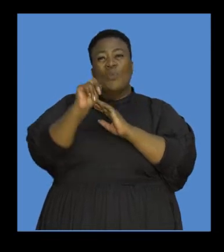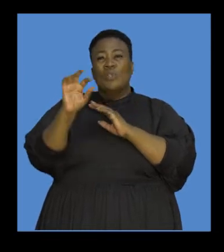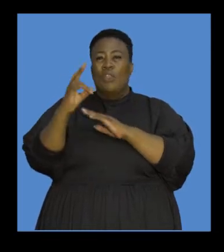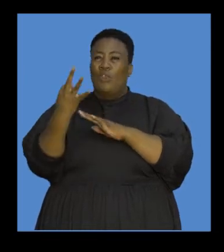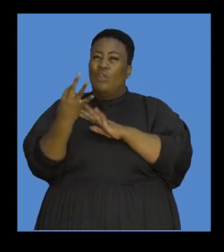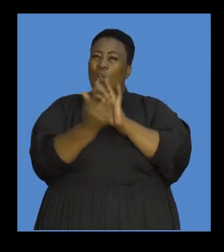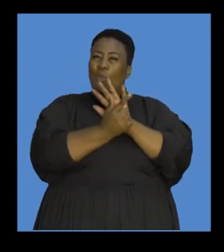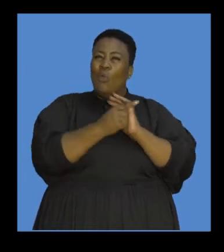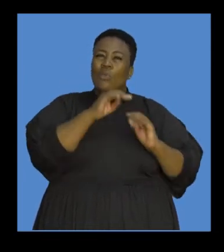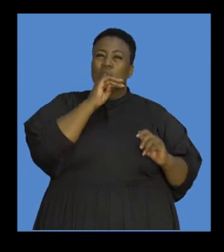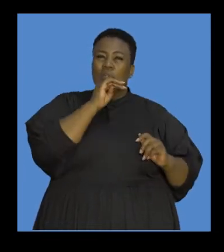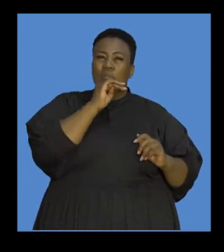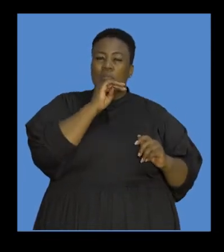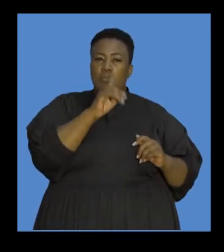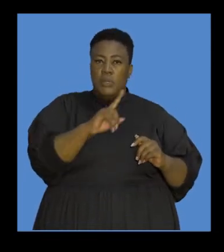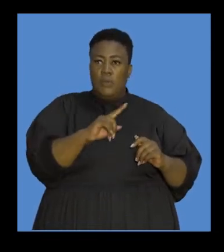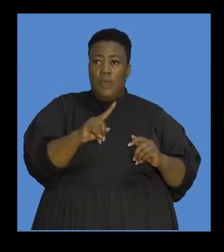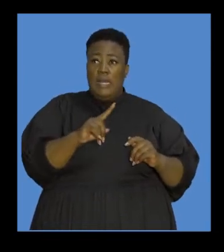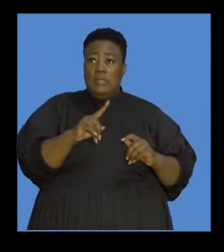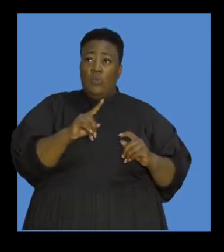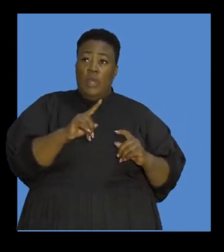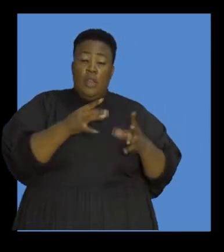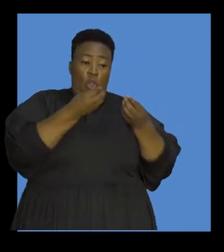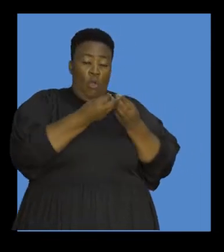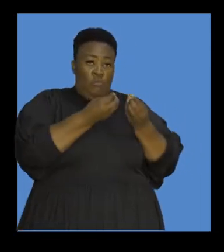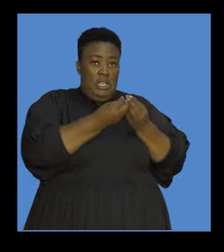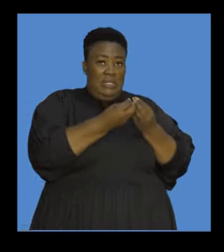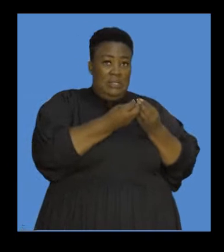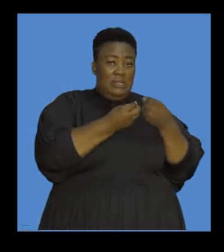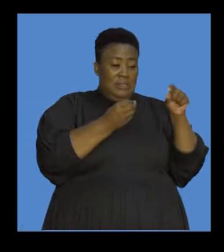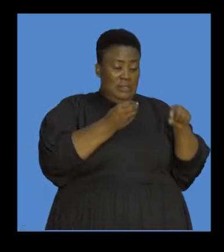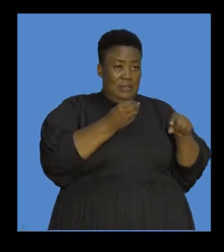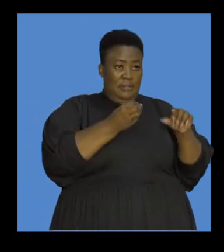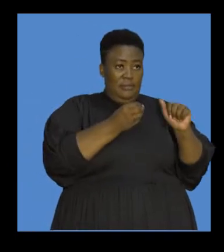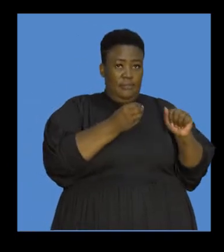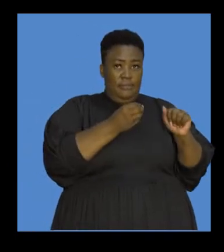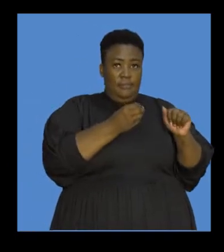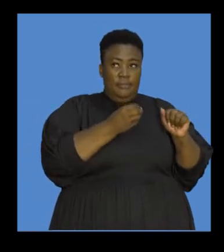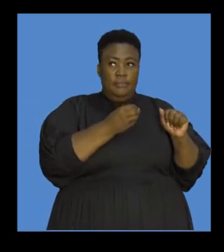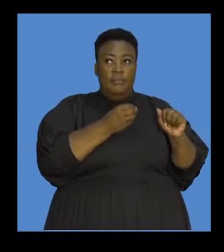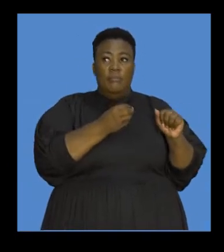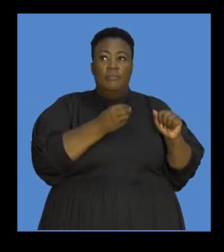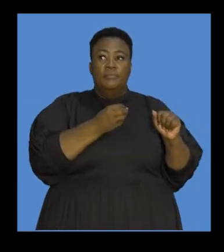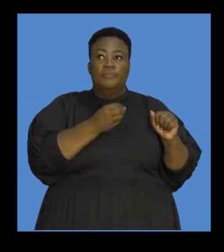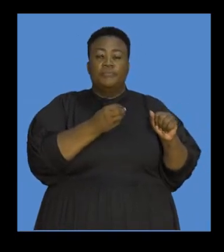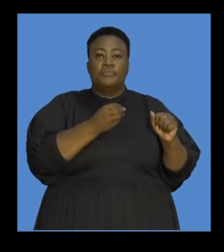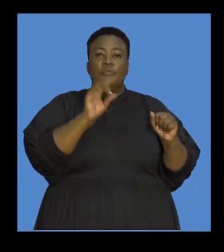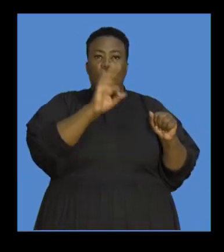A acts on object B, or exerts a force on object B,